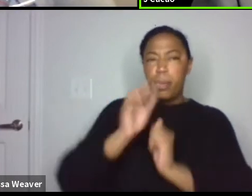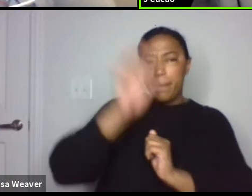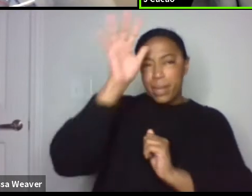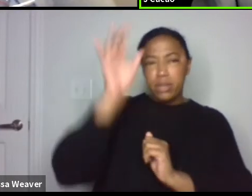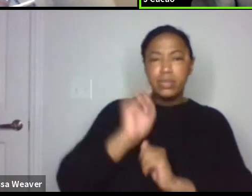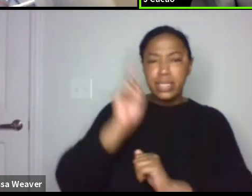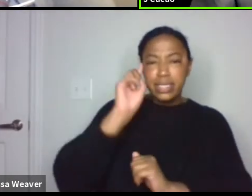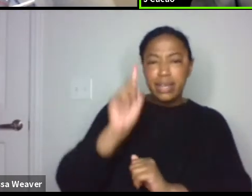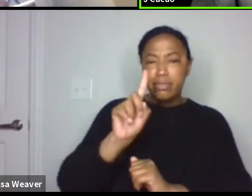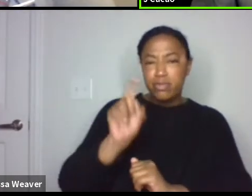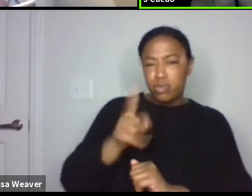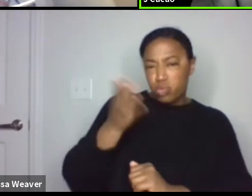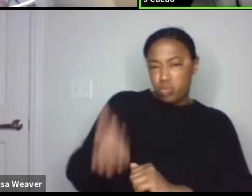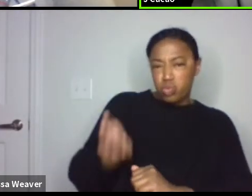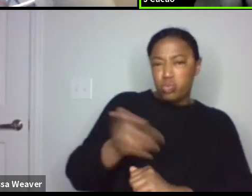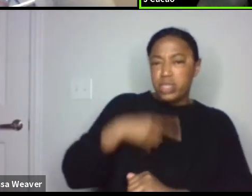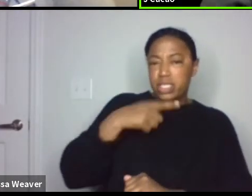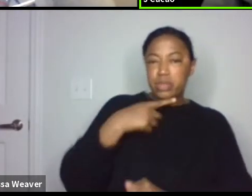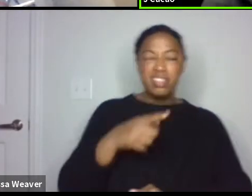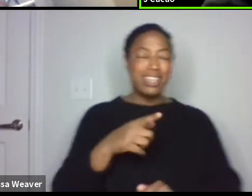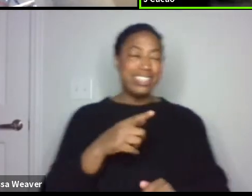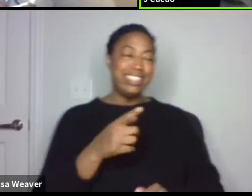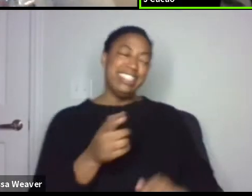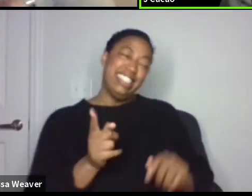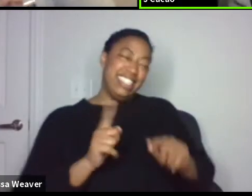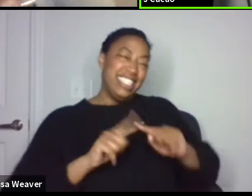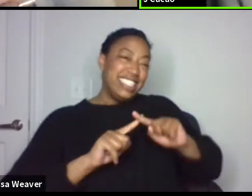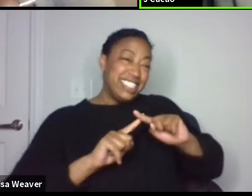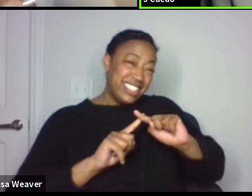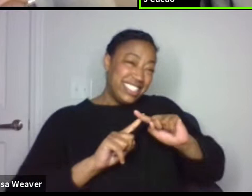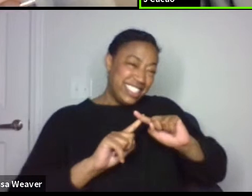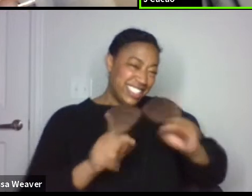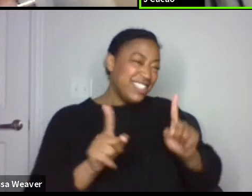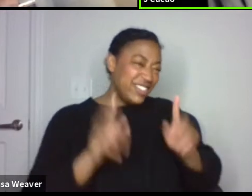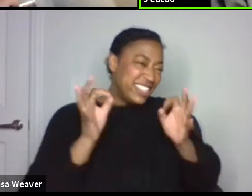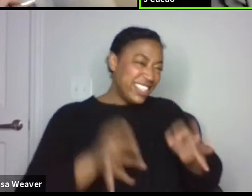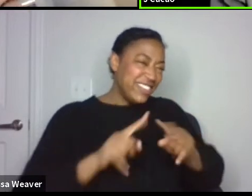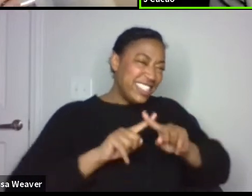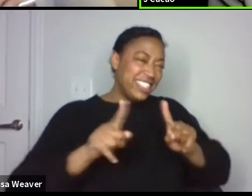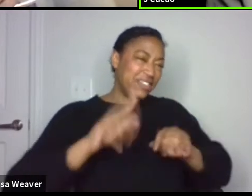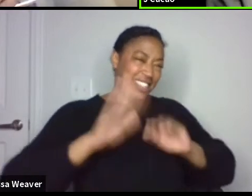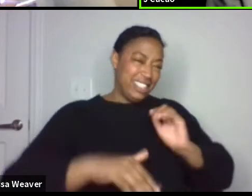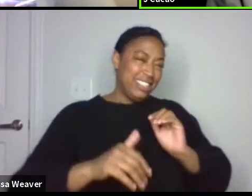hearing? It was different. It was definitely different.